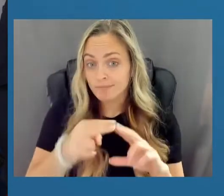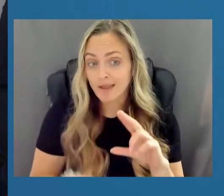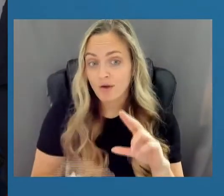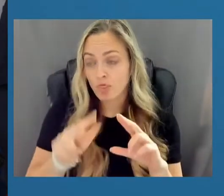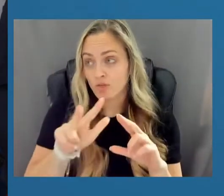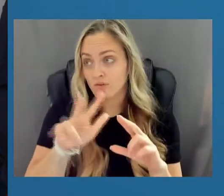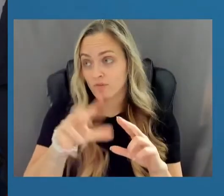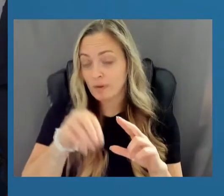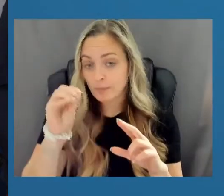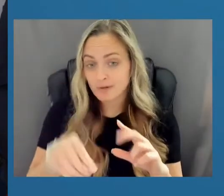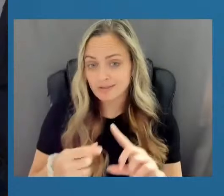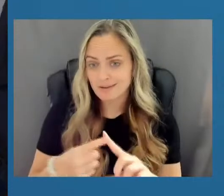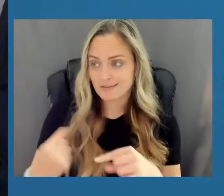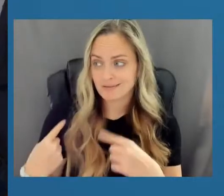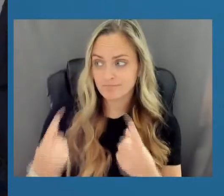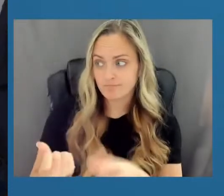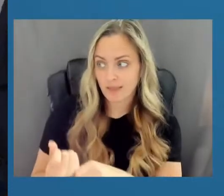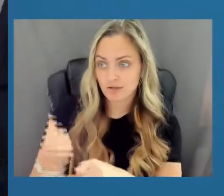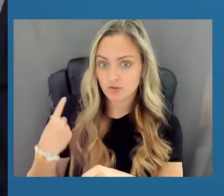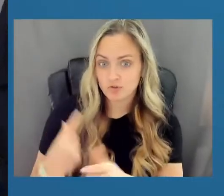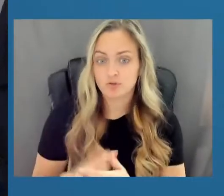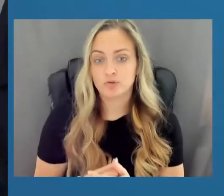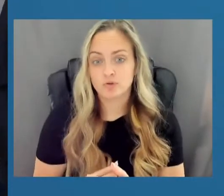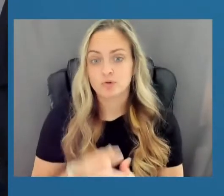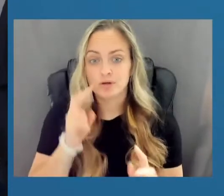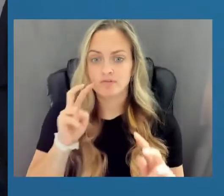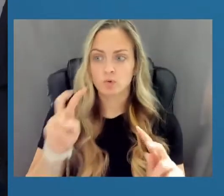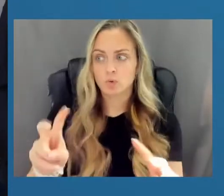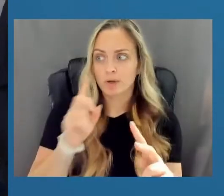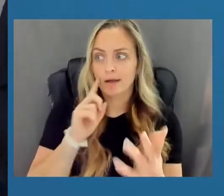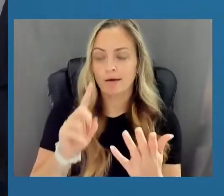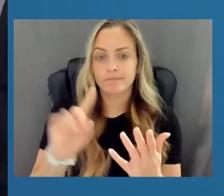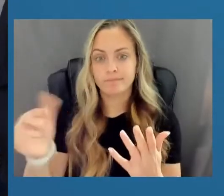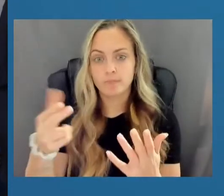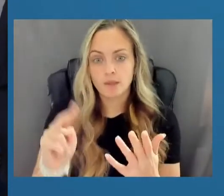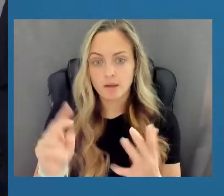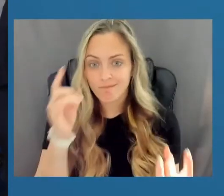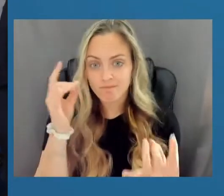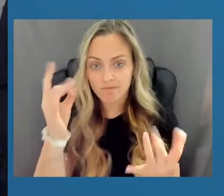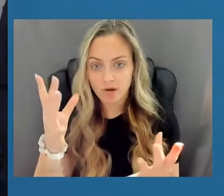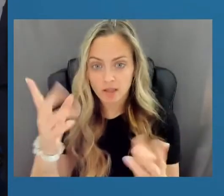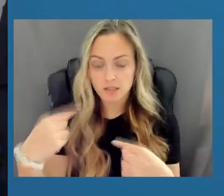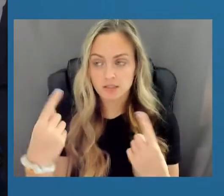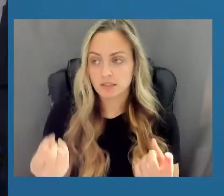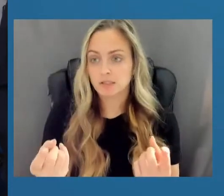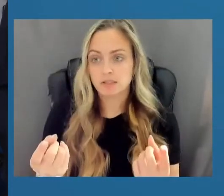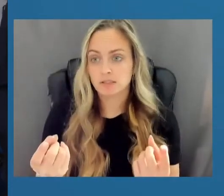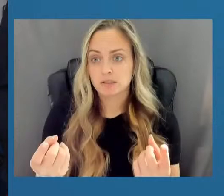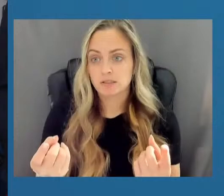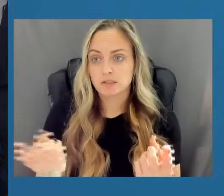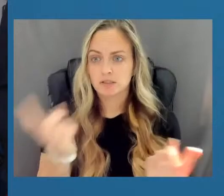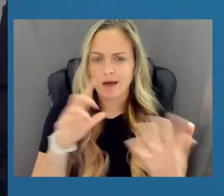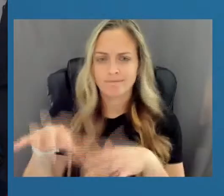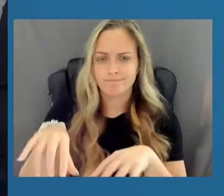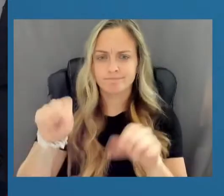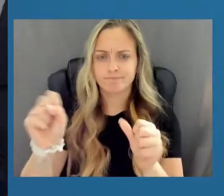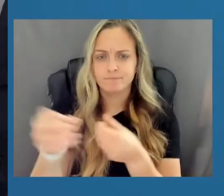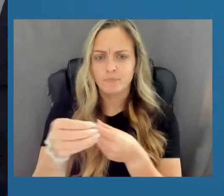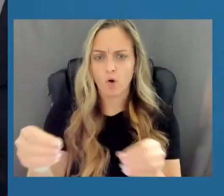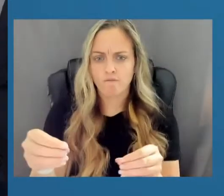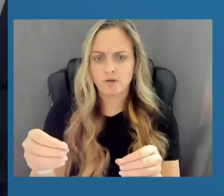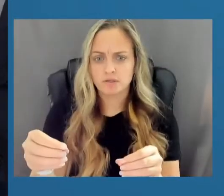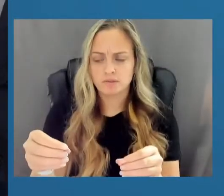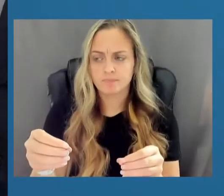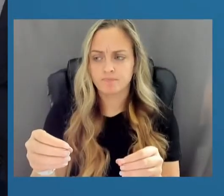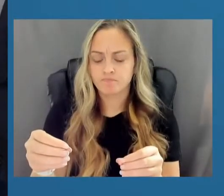35% since last year alone. And if you look at gun violence, since I took office, shootings are down. Even